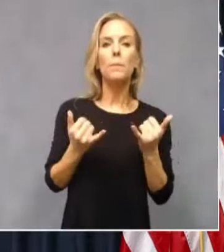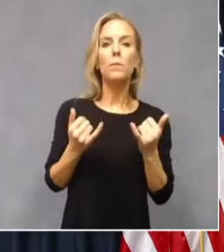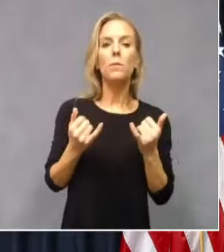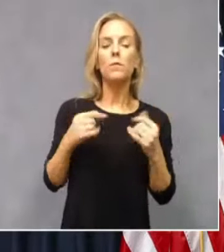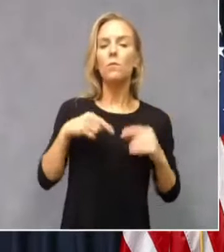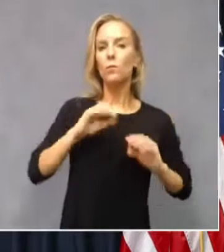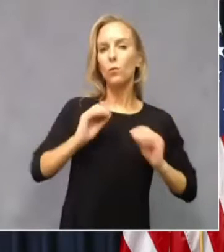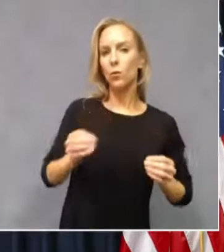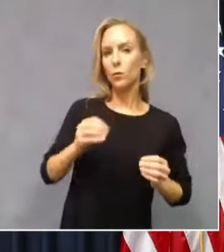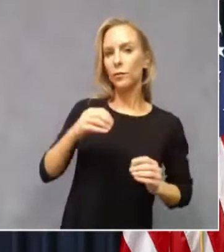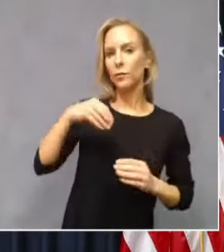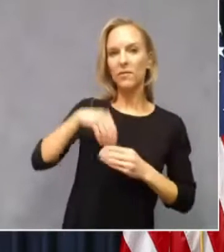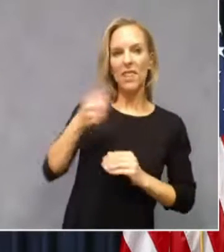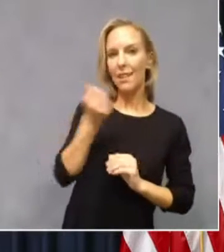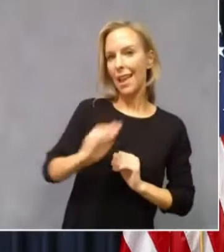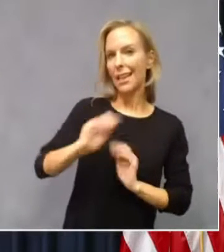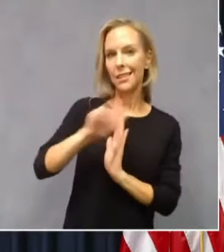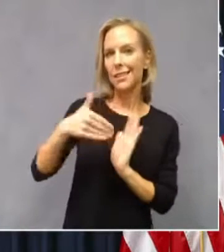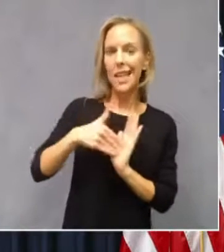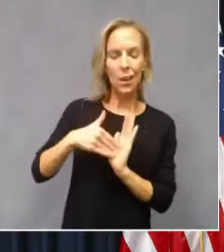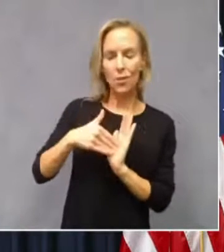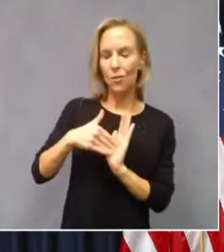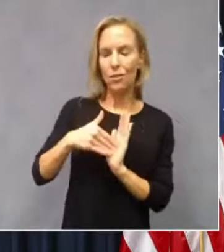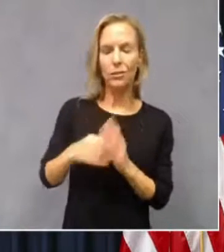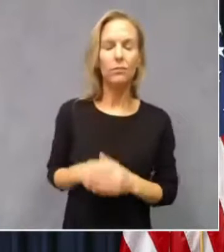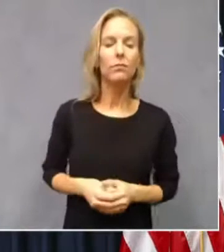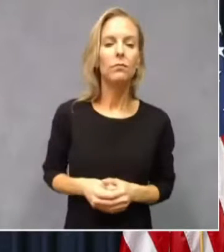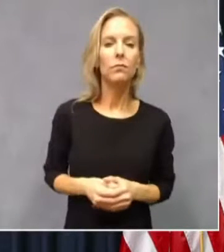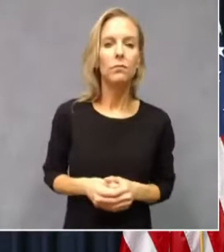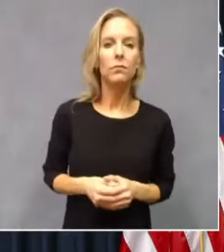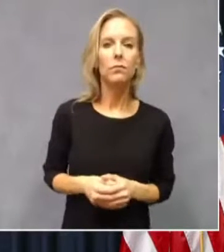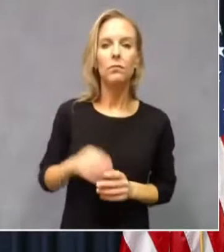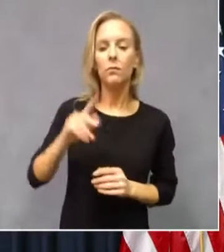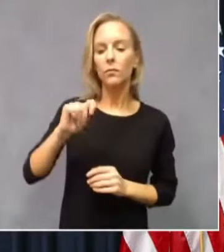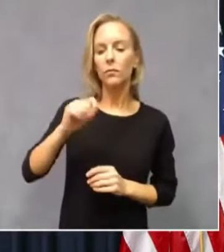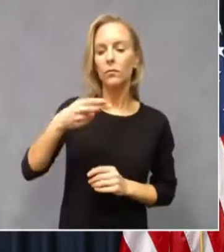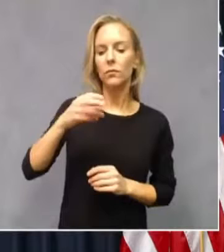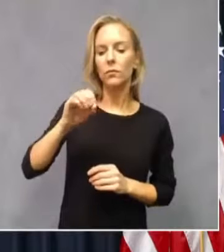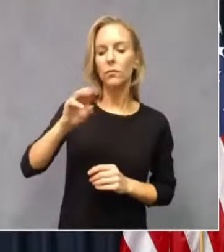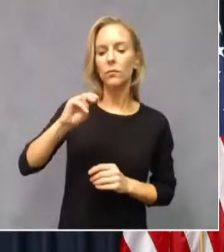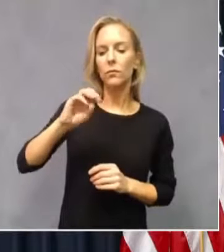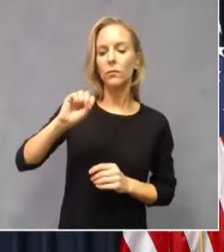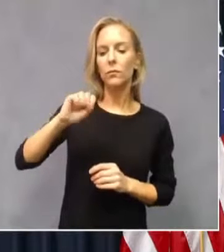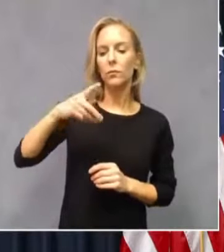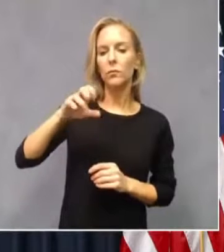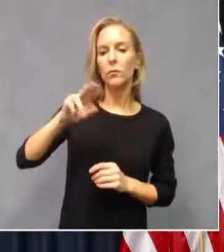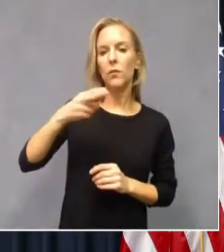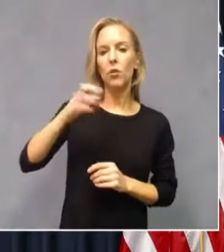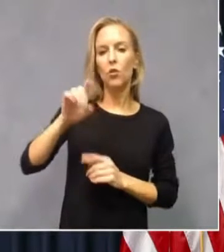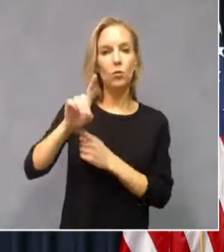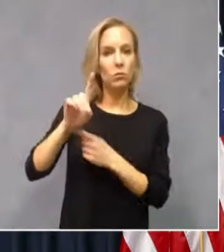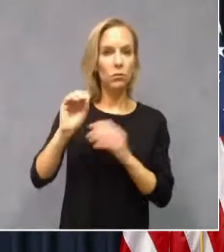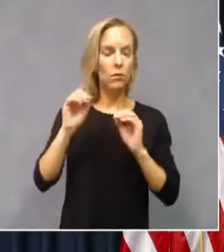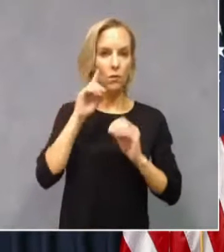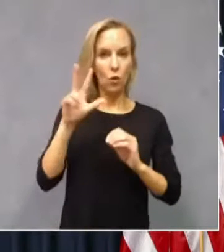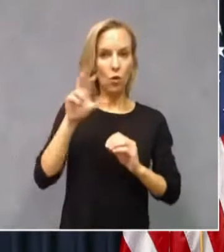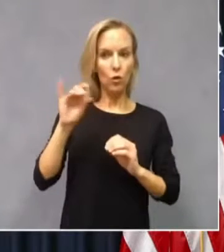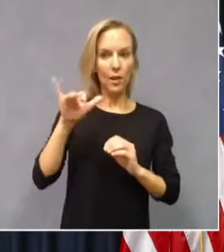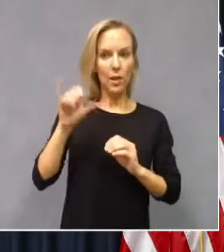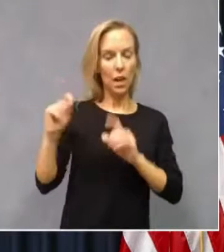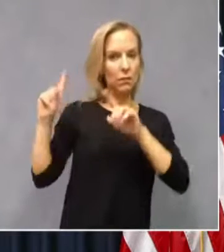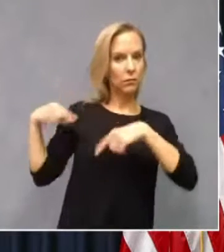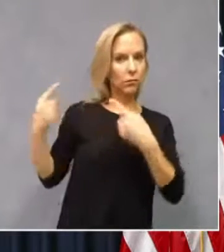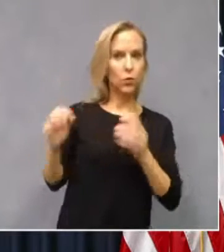veterans in any of the centers. And Thompson Hood has now gone 30 days without a new COVID positive veteran.